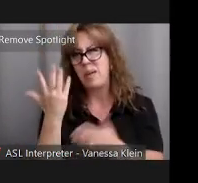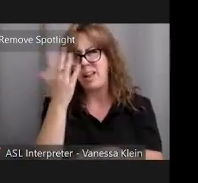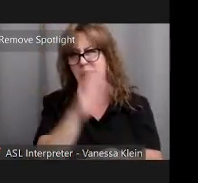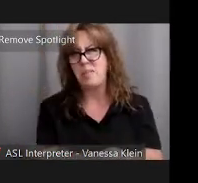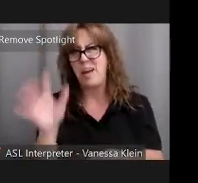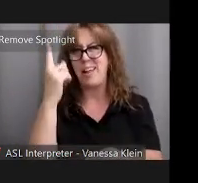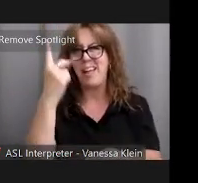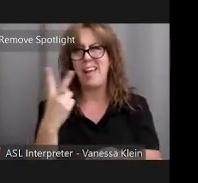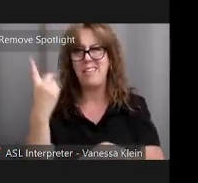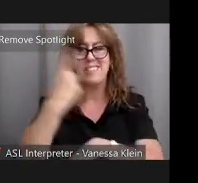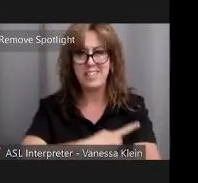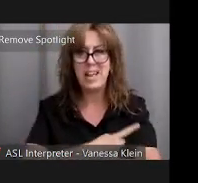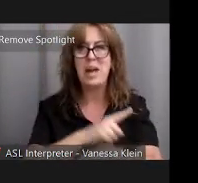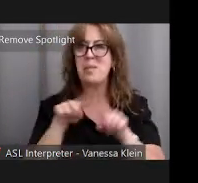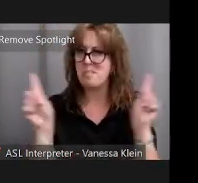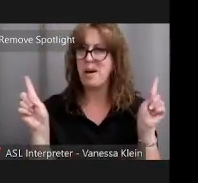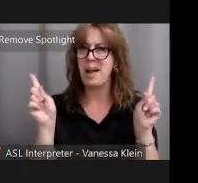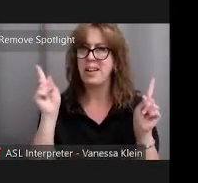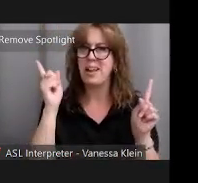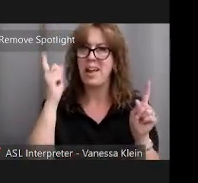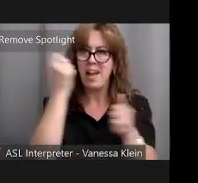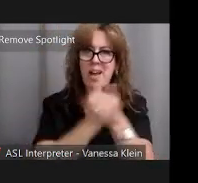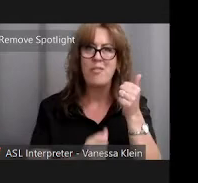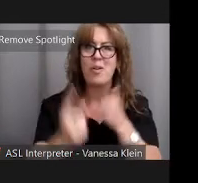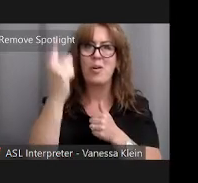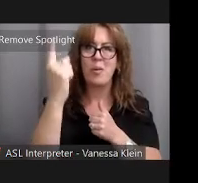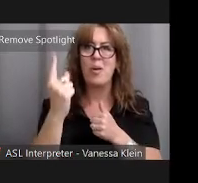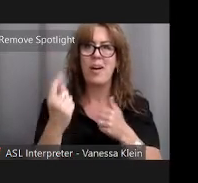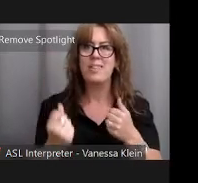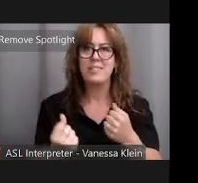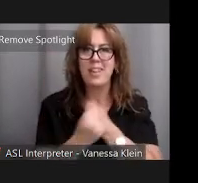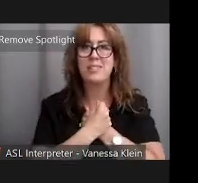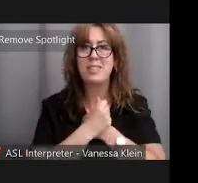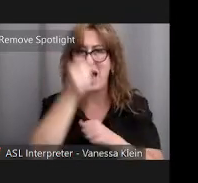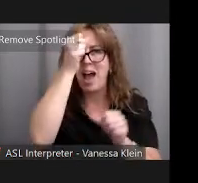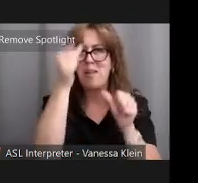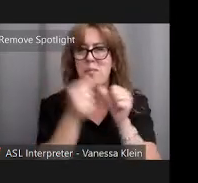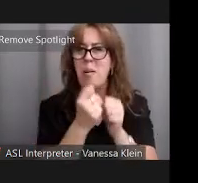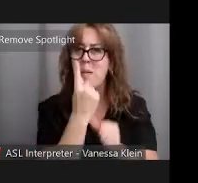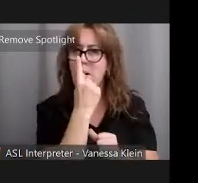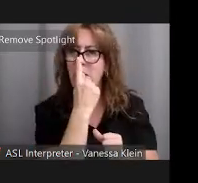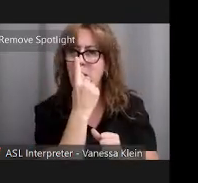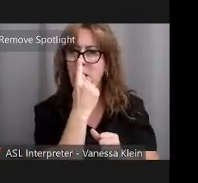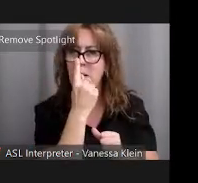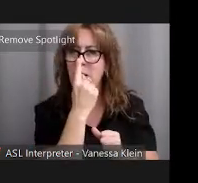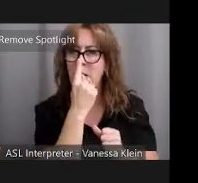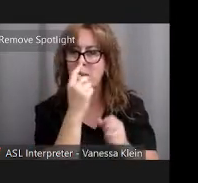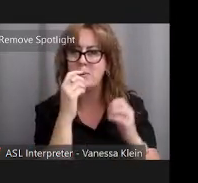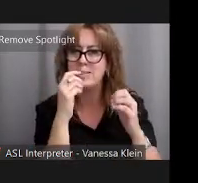No, definitely not. I remember the nose touching ceremony. That's right. As well too.